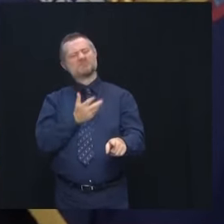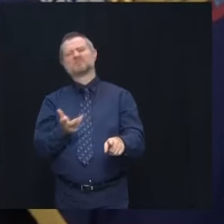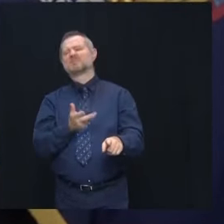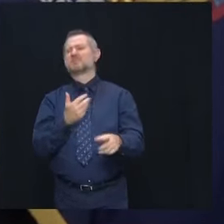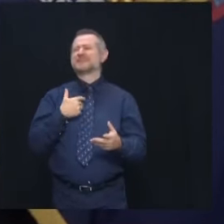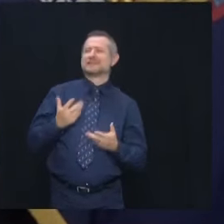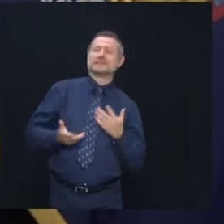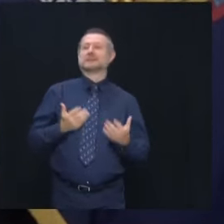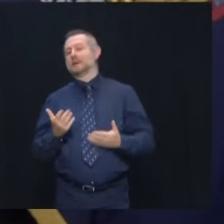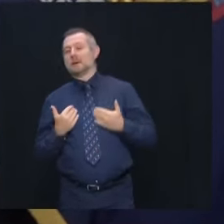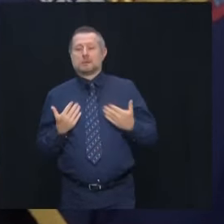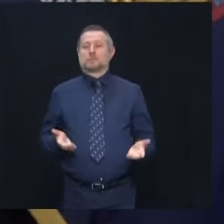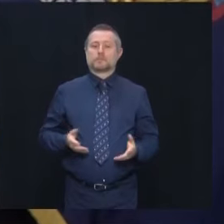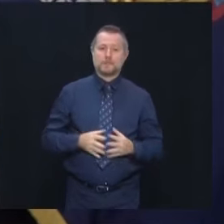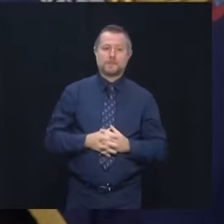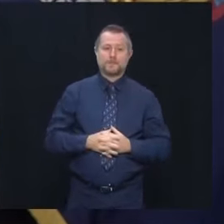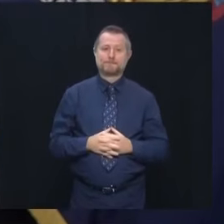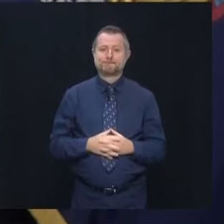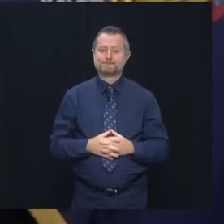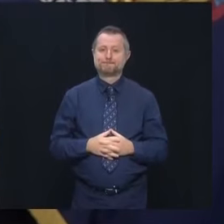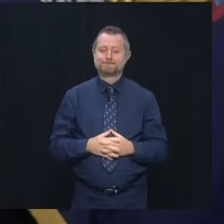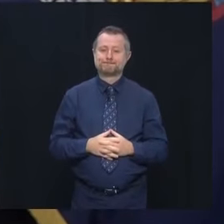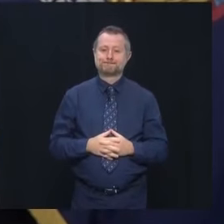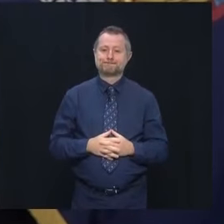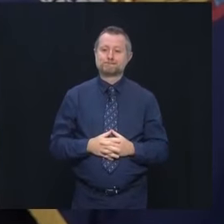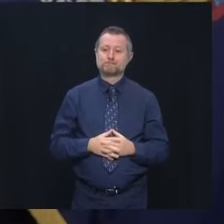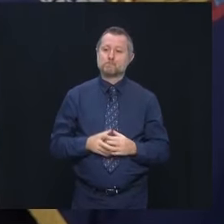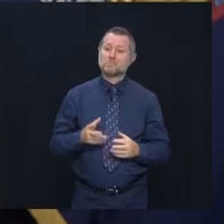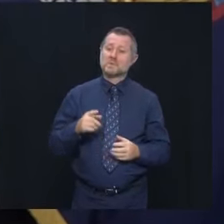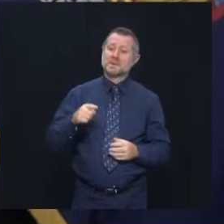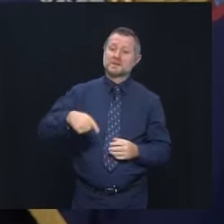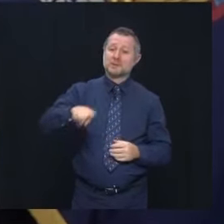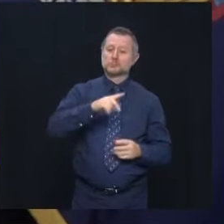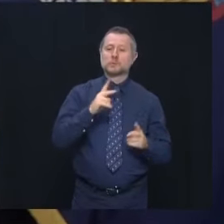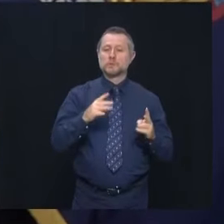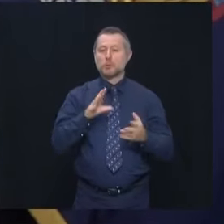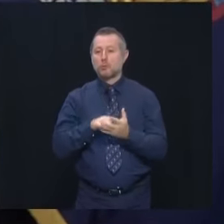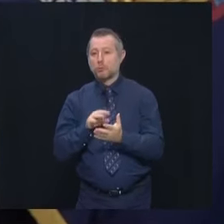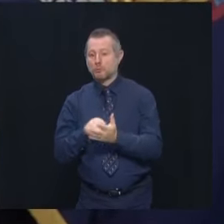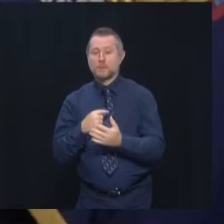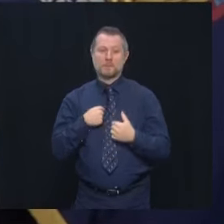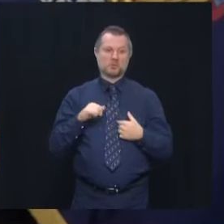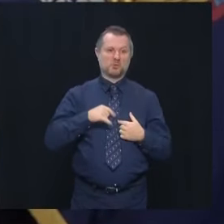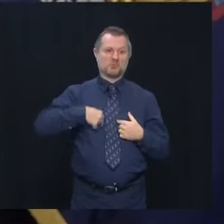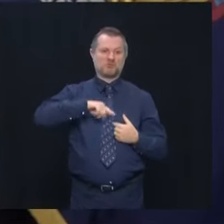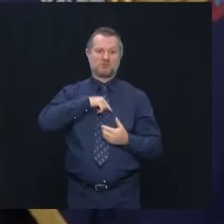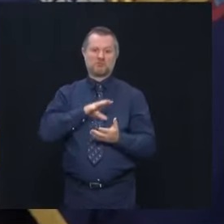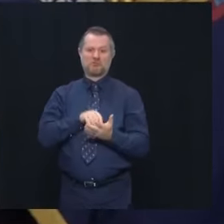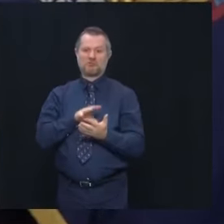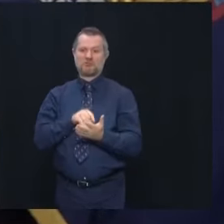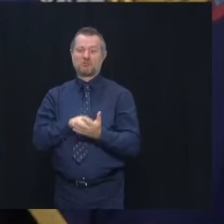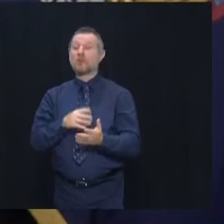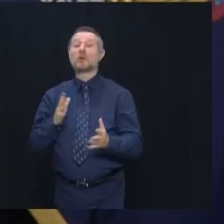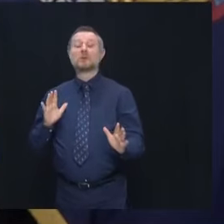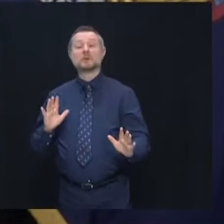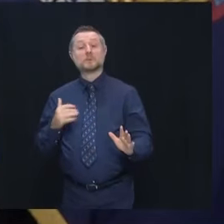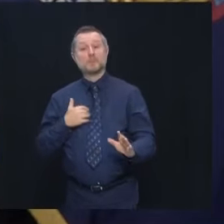So I think this has been educational for them, and that's something you want to look at. My point is, you have no